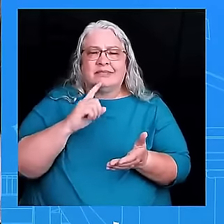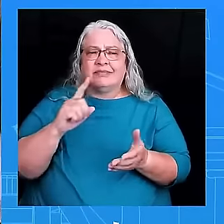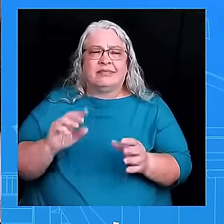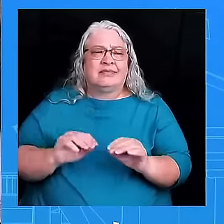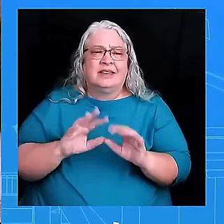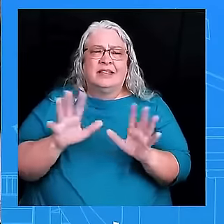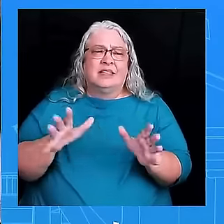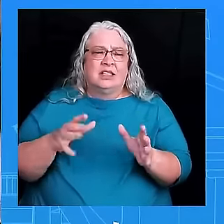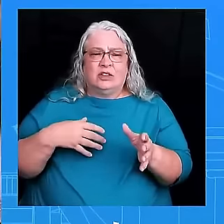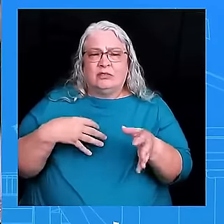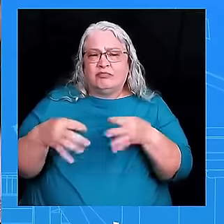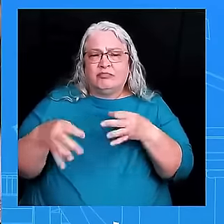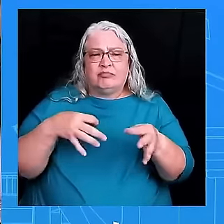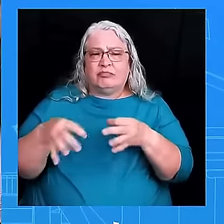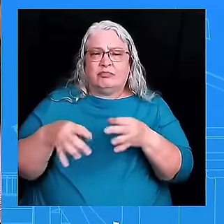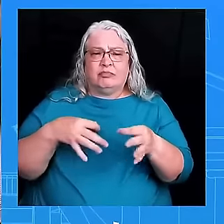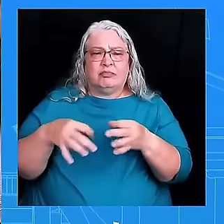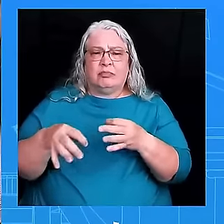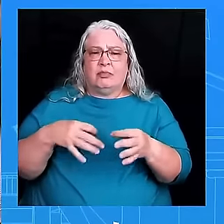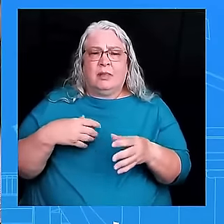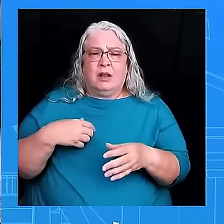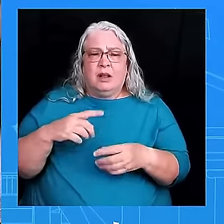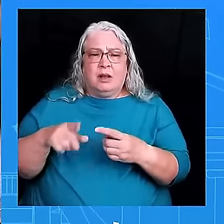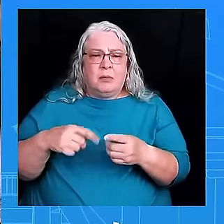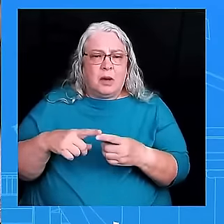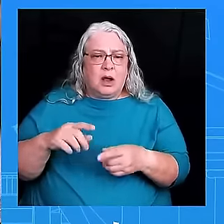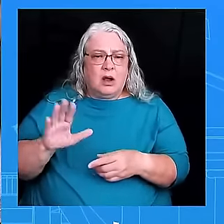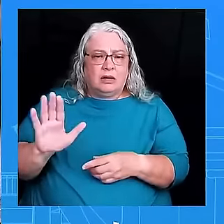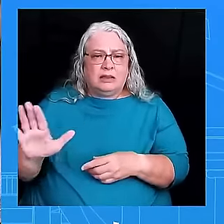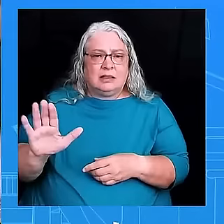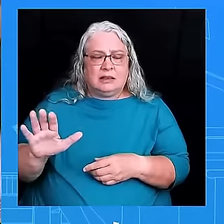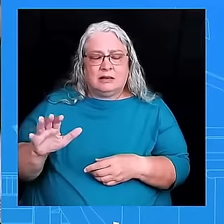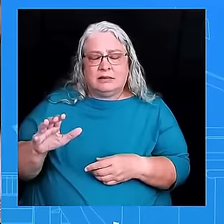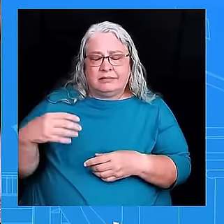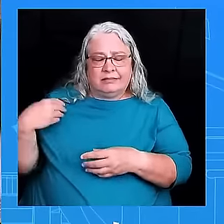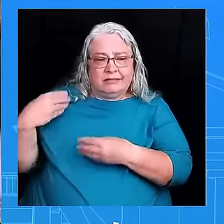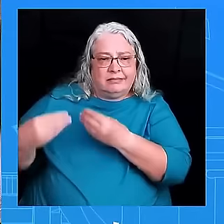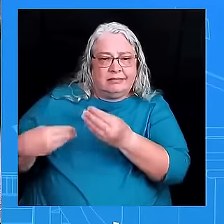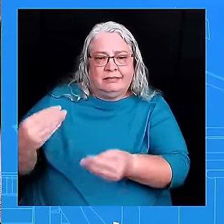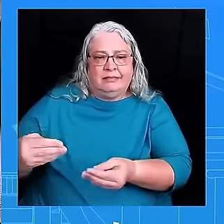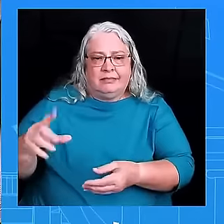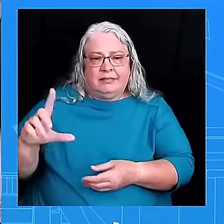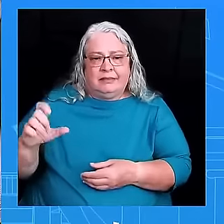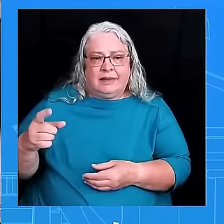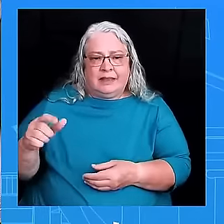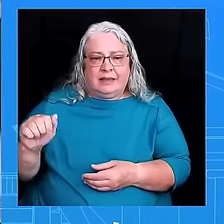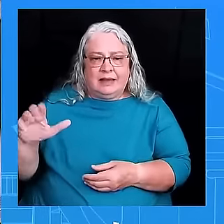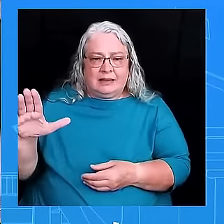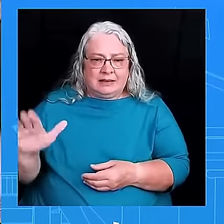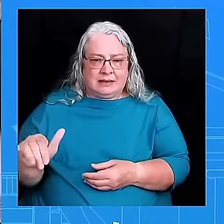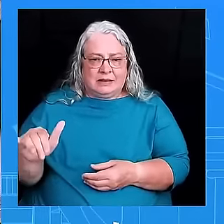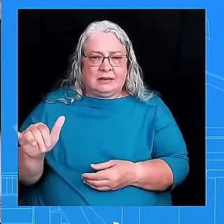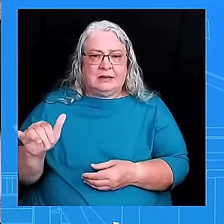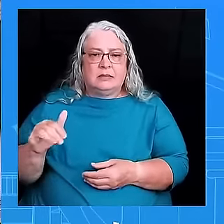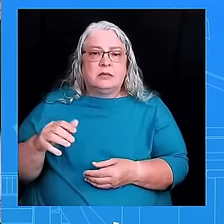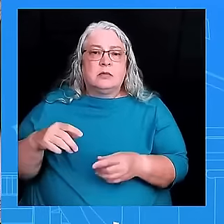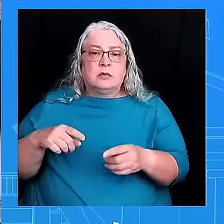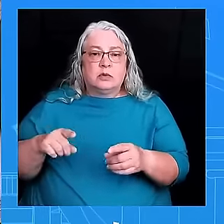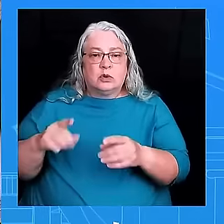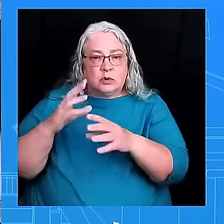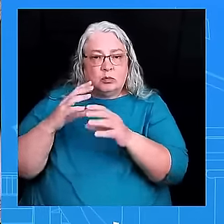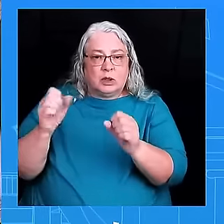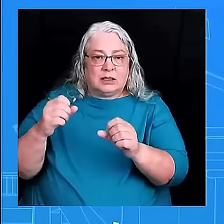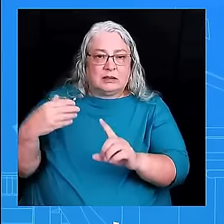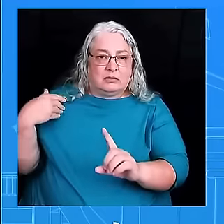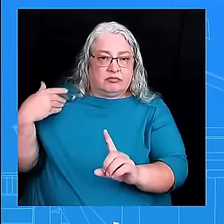president, campaign for her even, and see her as a part and treat her as a partner in a subject where he clearly has, you know, a lot more experience. So